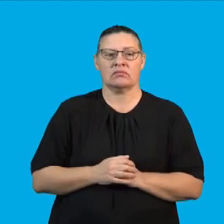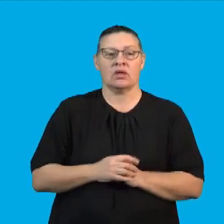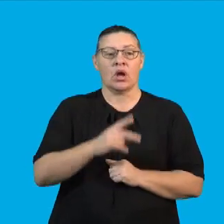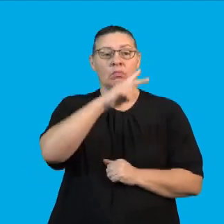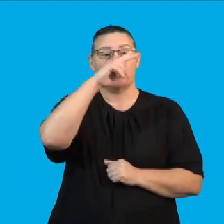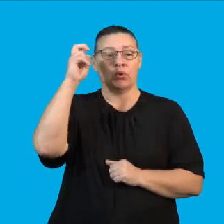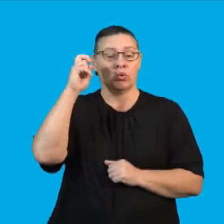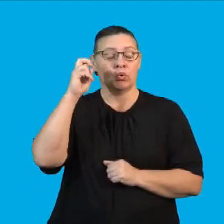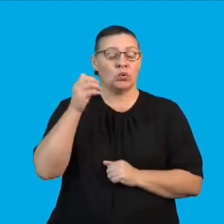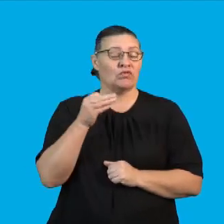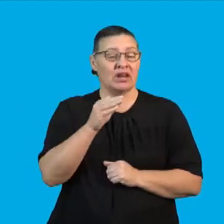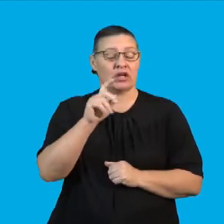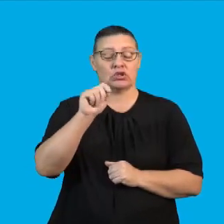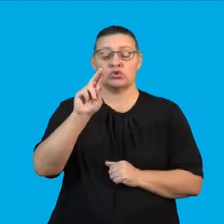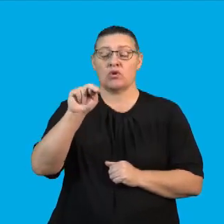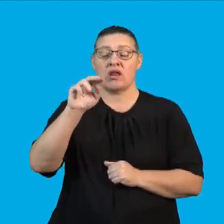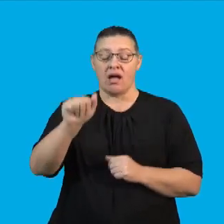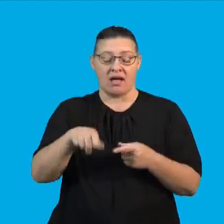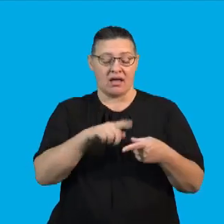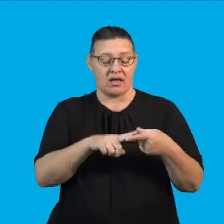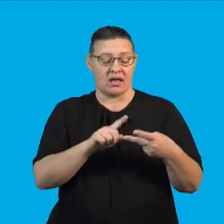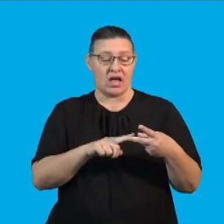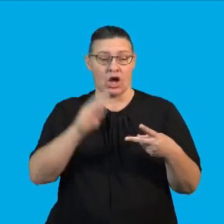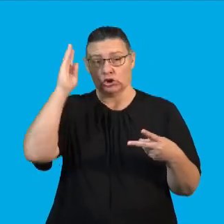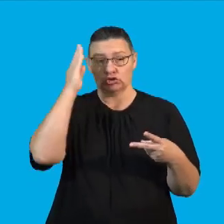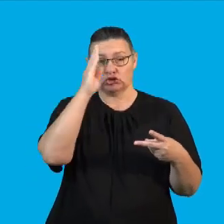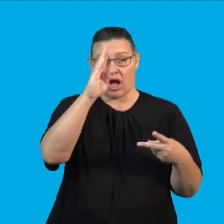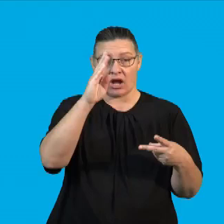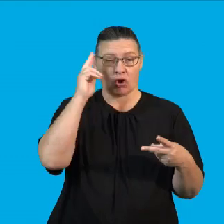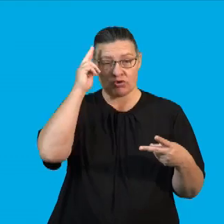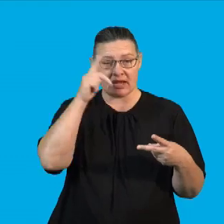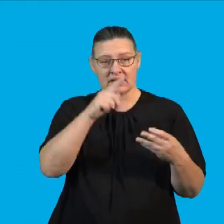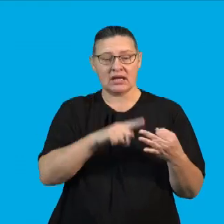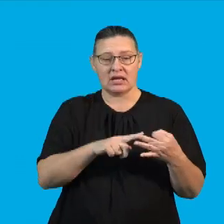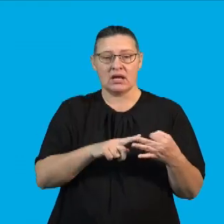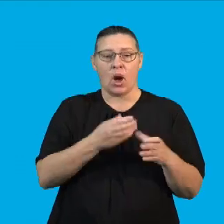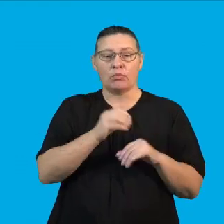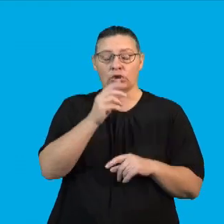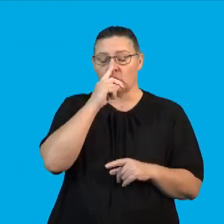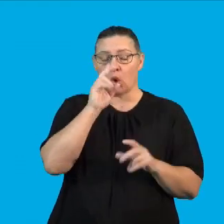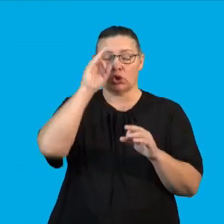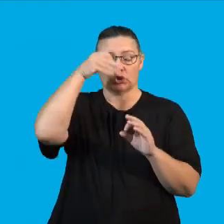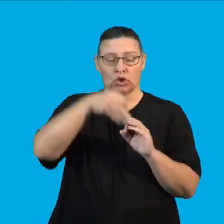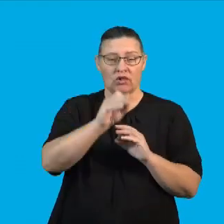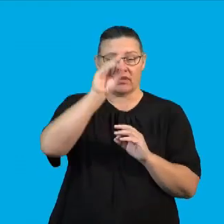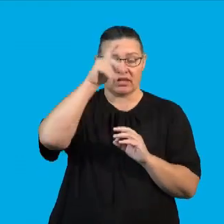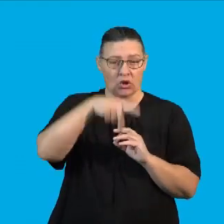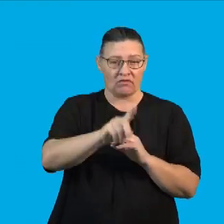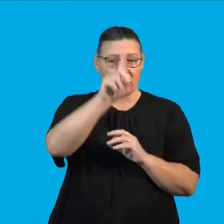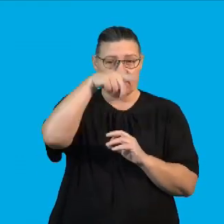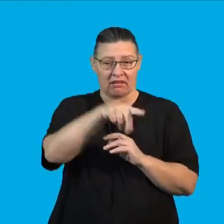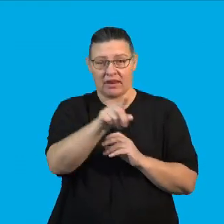The bluefin tuna, the great white shark, and the bottlenose dolphin are 3